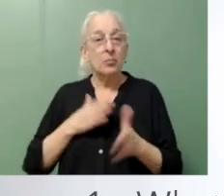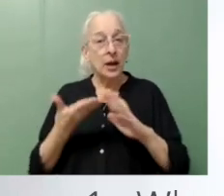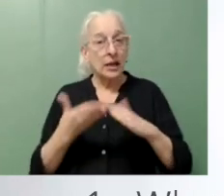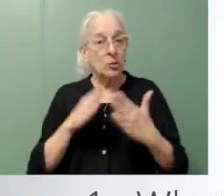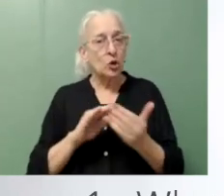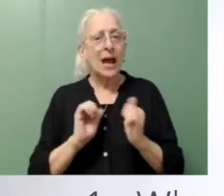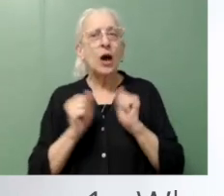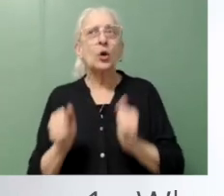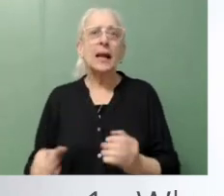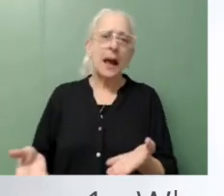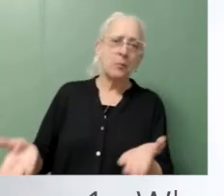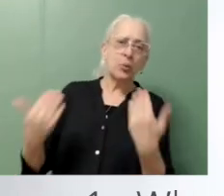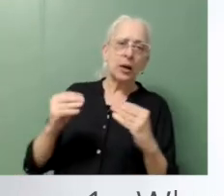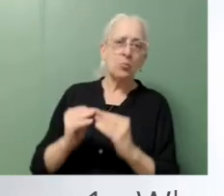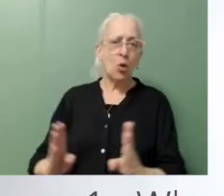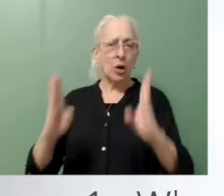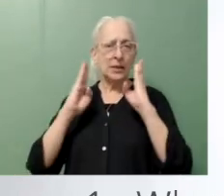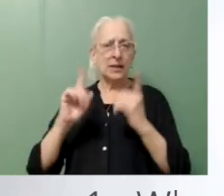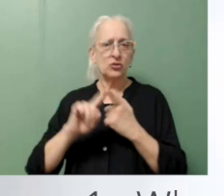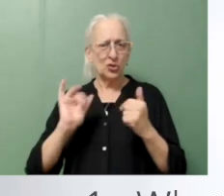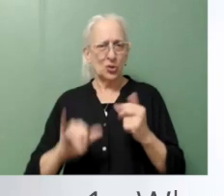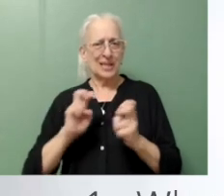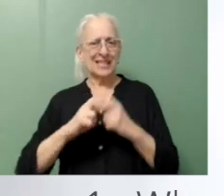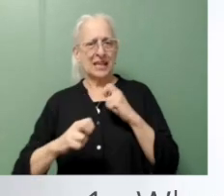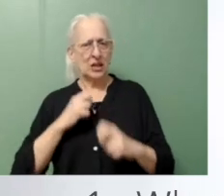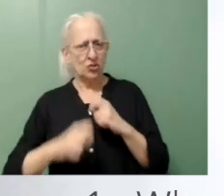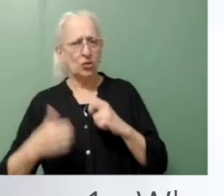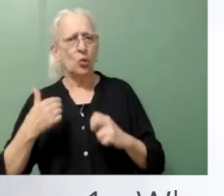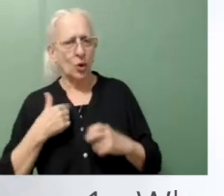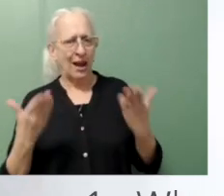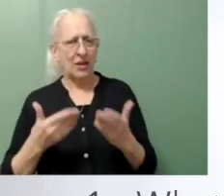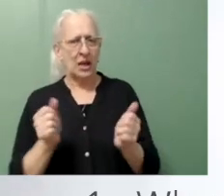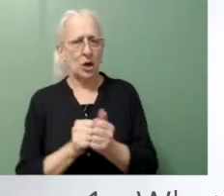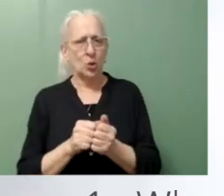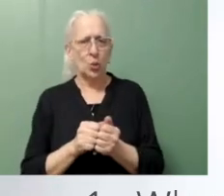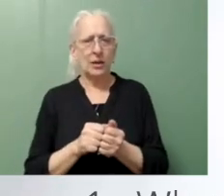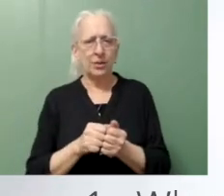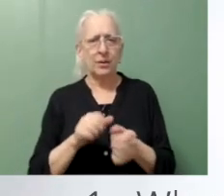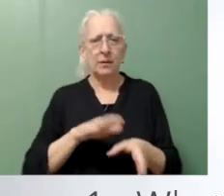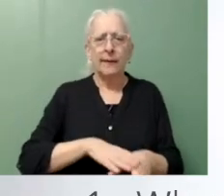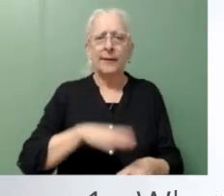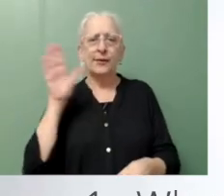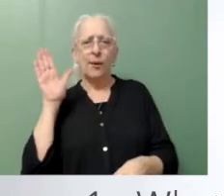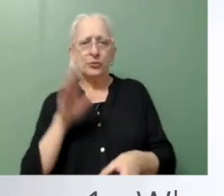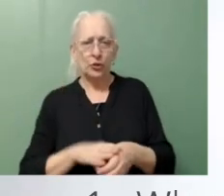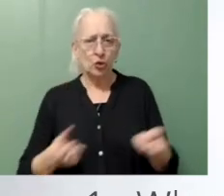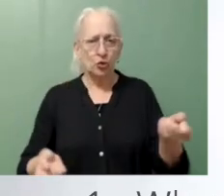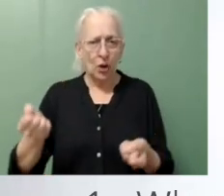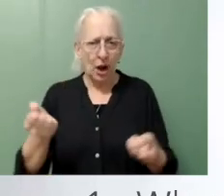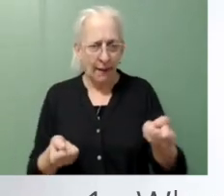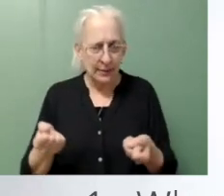more attention to this issue that we're having with dumpster trucks and that haul waste back and